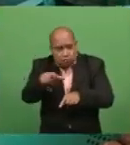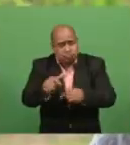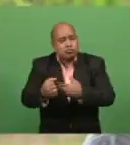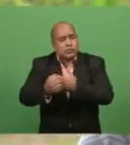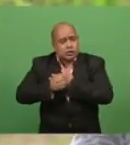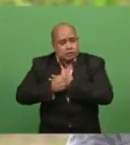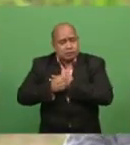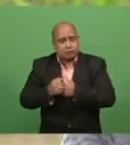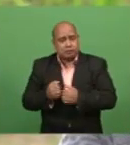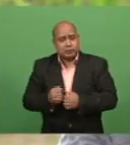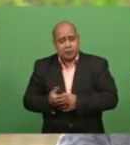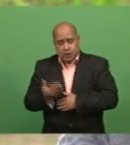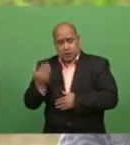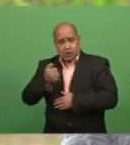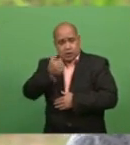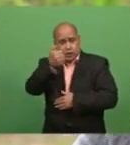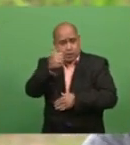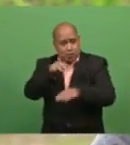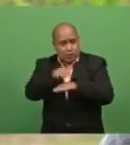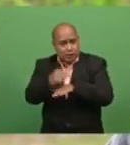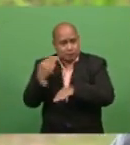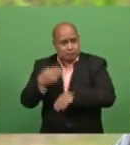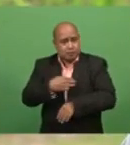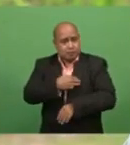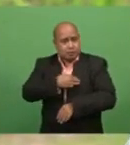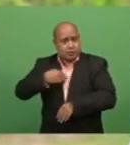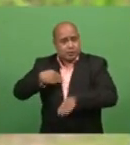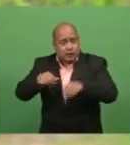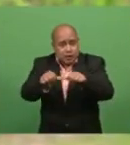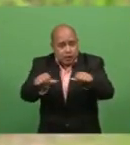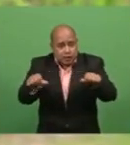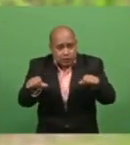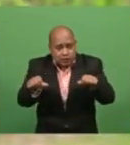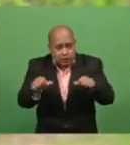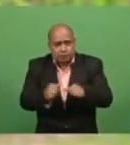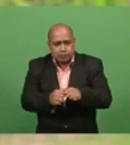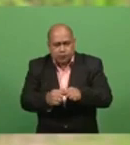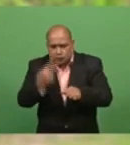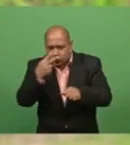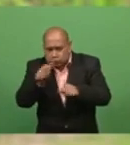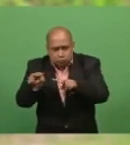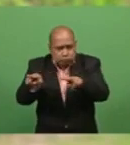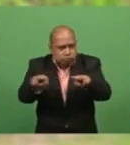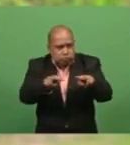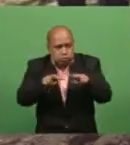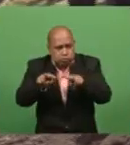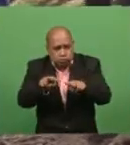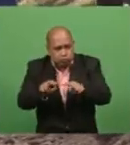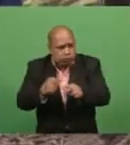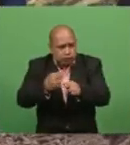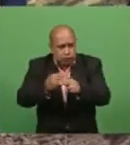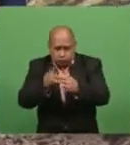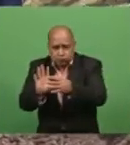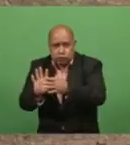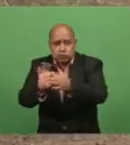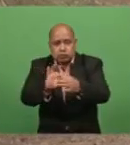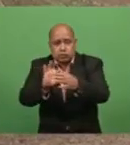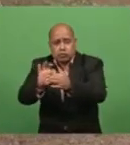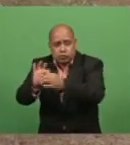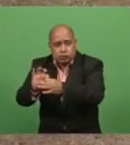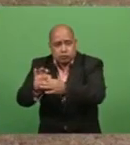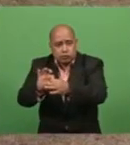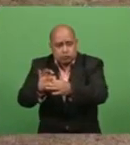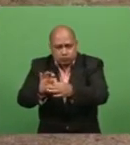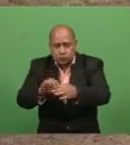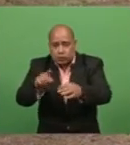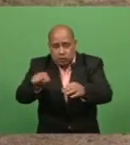has strengthened its efforts to mobilize households and farmers to engage in productive agricultural activities, to raise